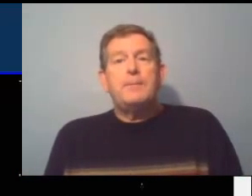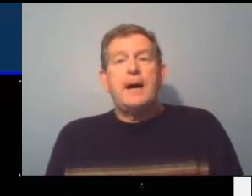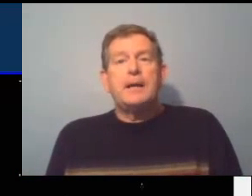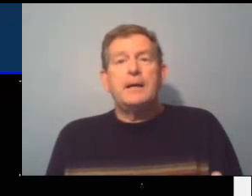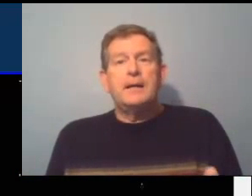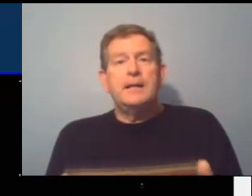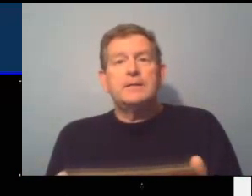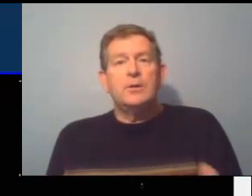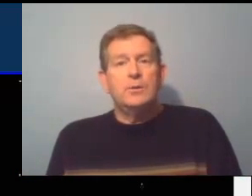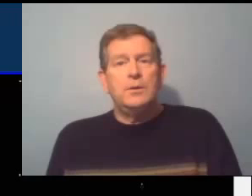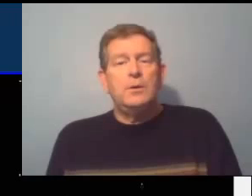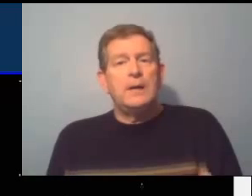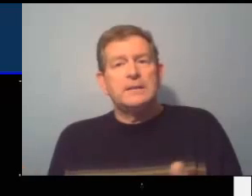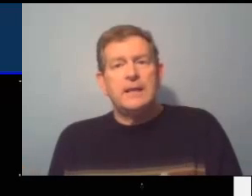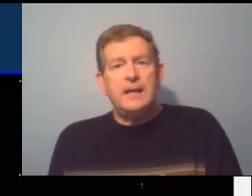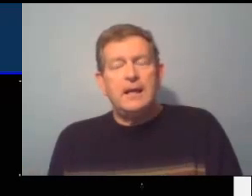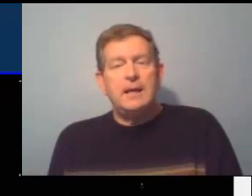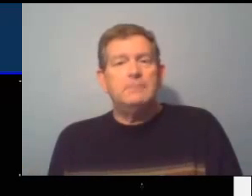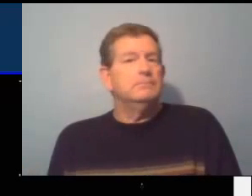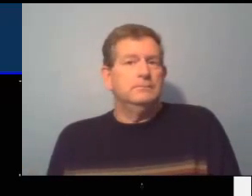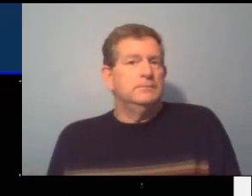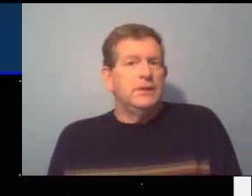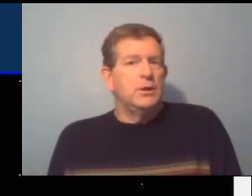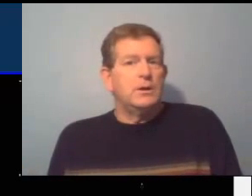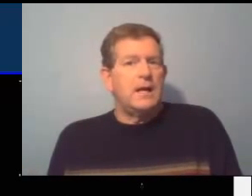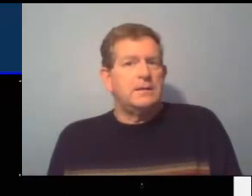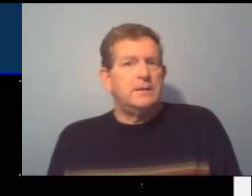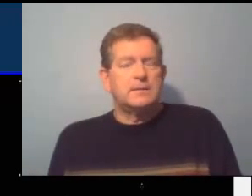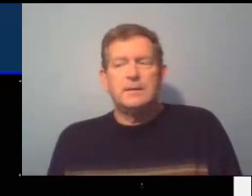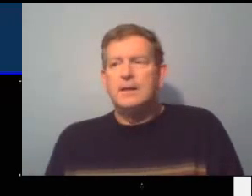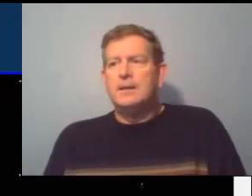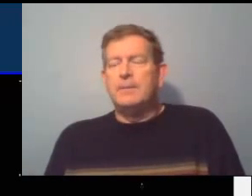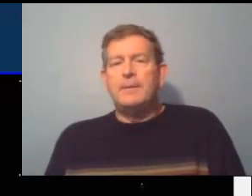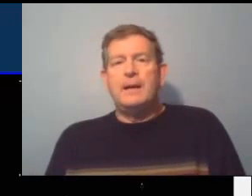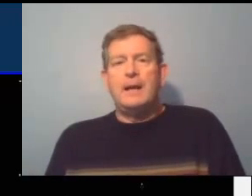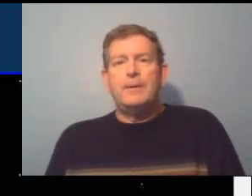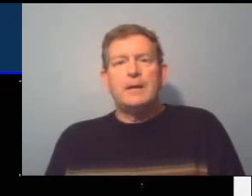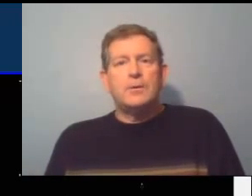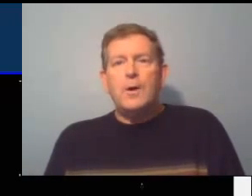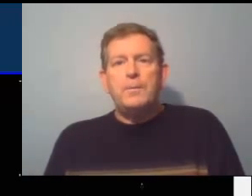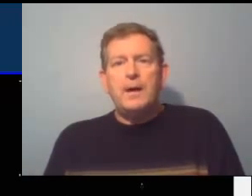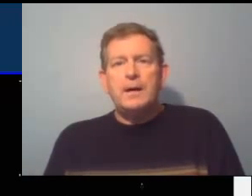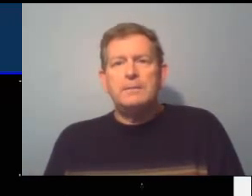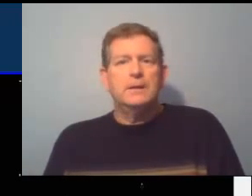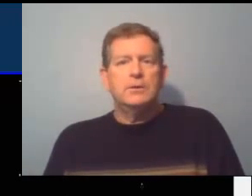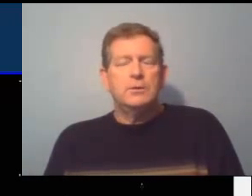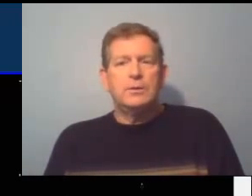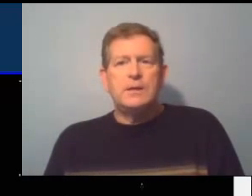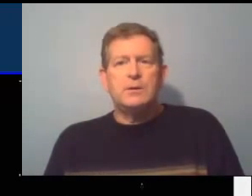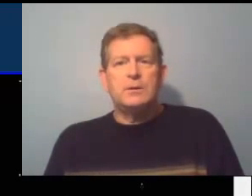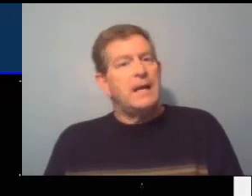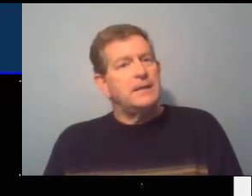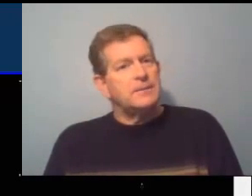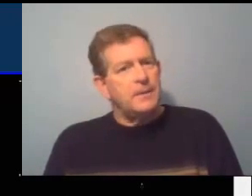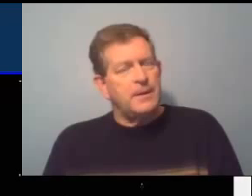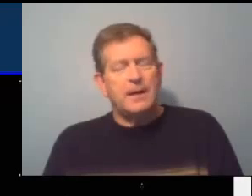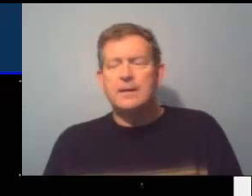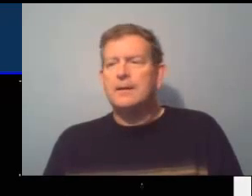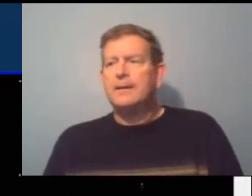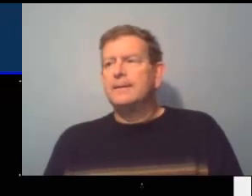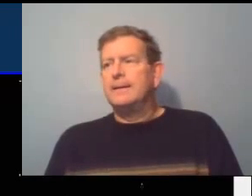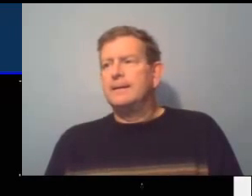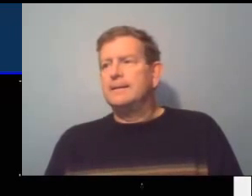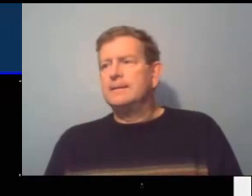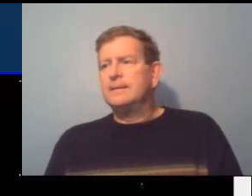Mamá prepara el desayuno o la cena, digo gracias. Mamá lava la ropa, yo digo gracias,